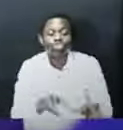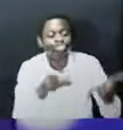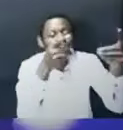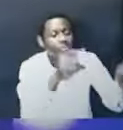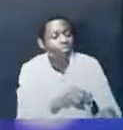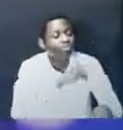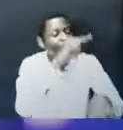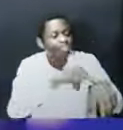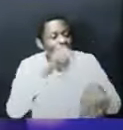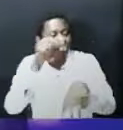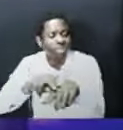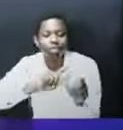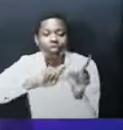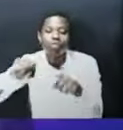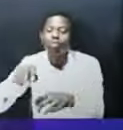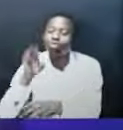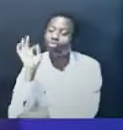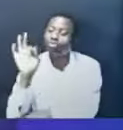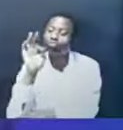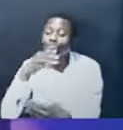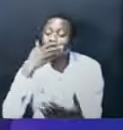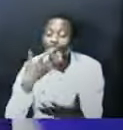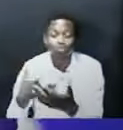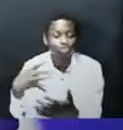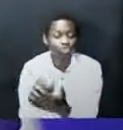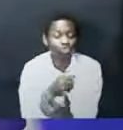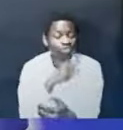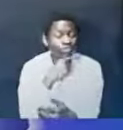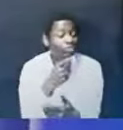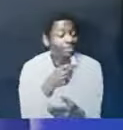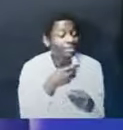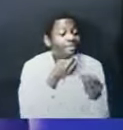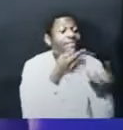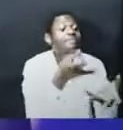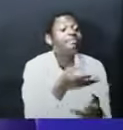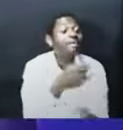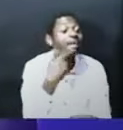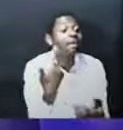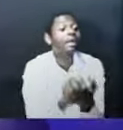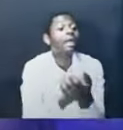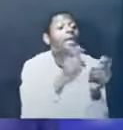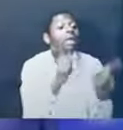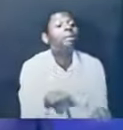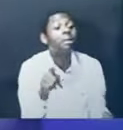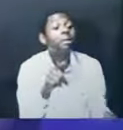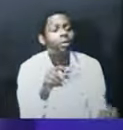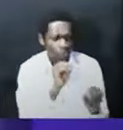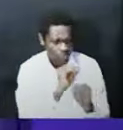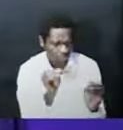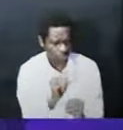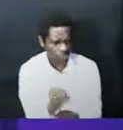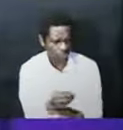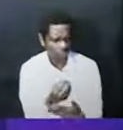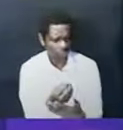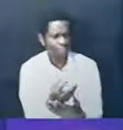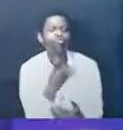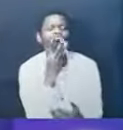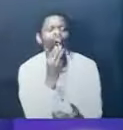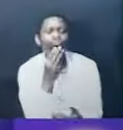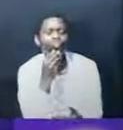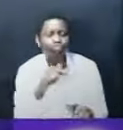the gospel to the ends of the earth, was not said to any Ghanaian. It was said to Jews, particularly